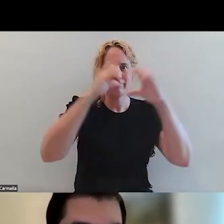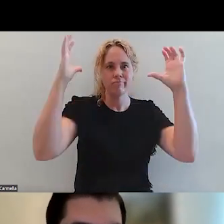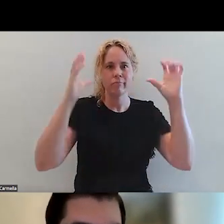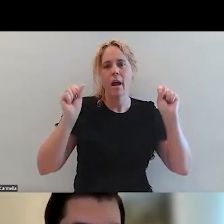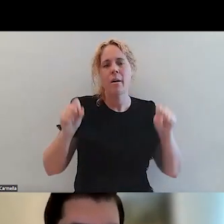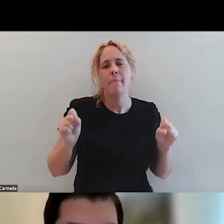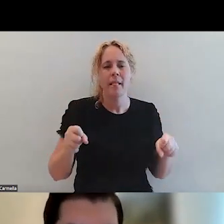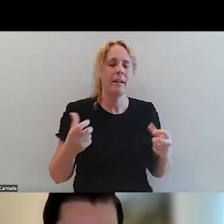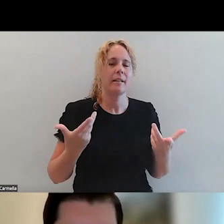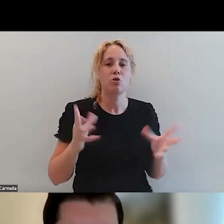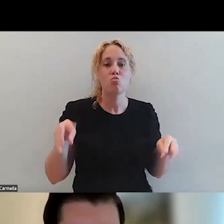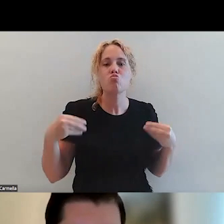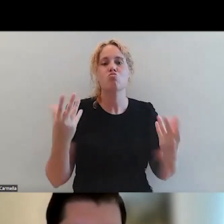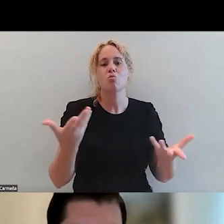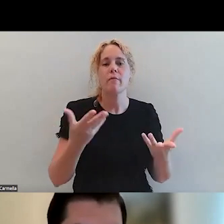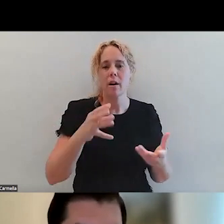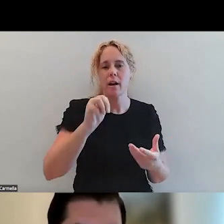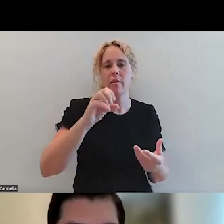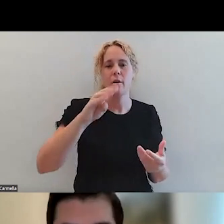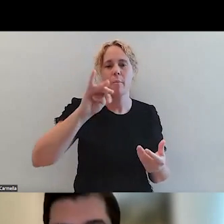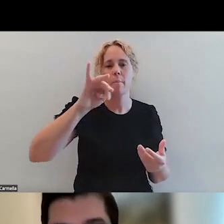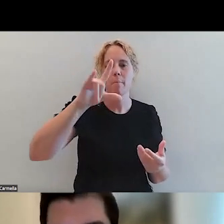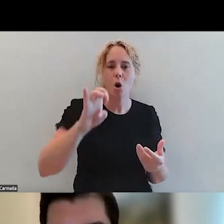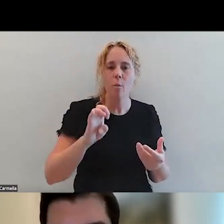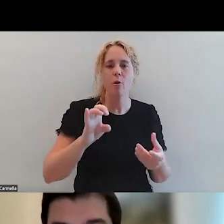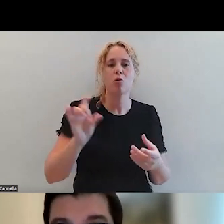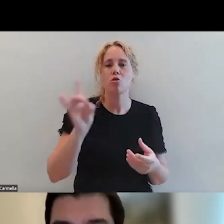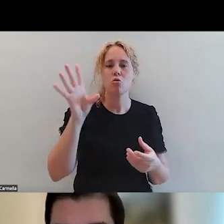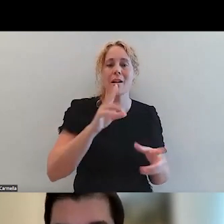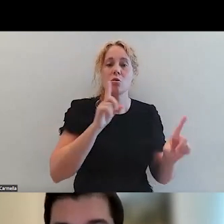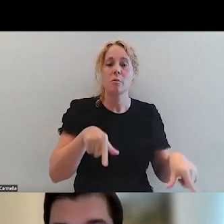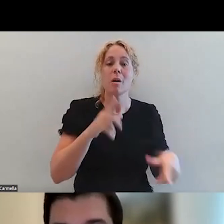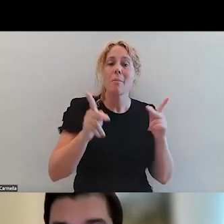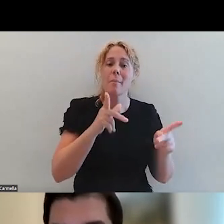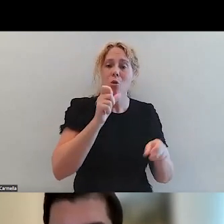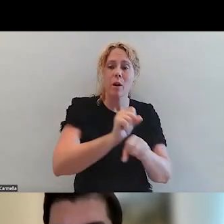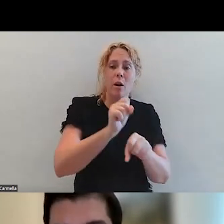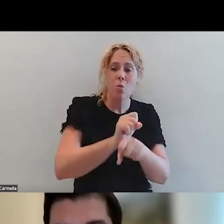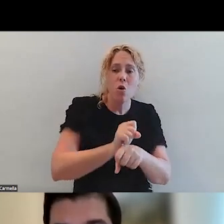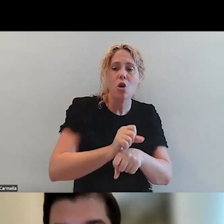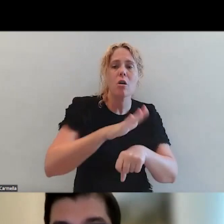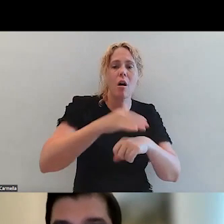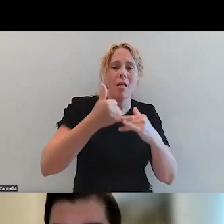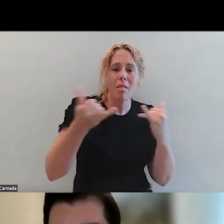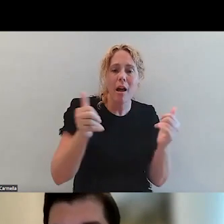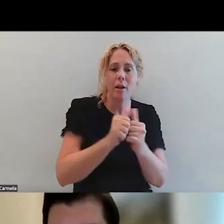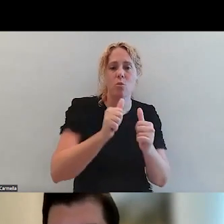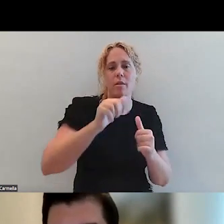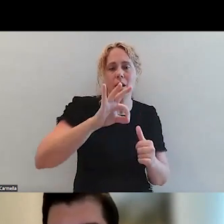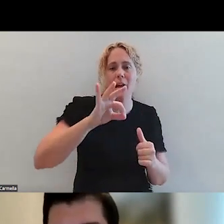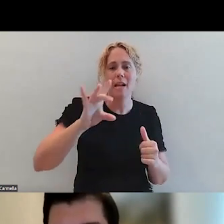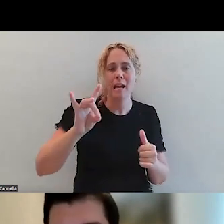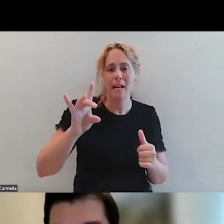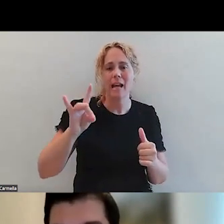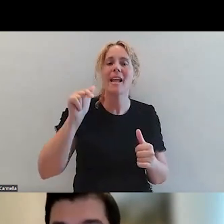ability to provide that mobile crisis response, folks who can be able to kind of work to help and align with 988. This is a mechanism